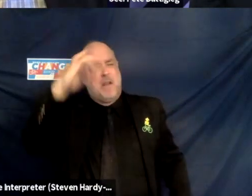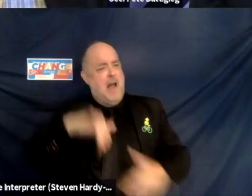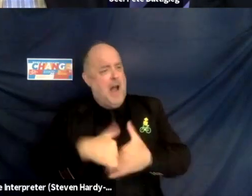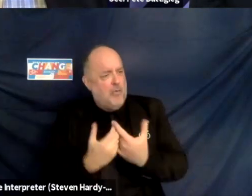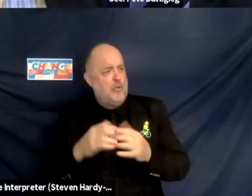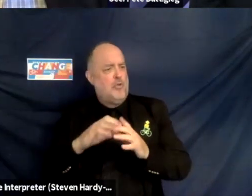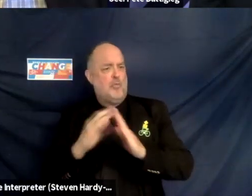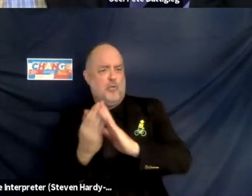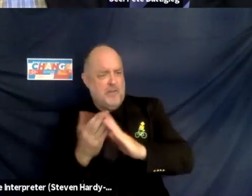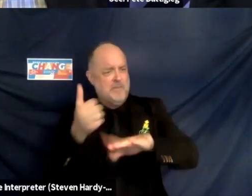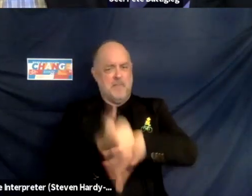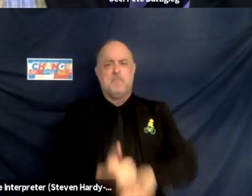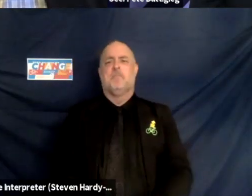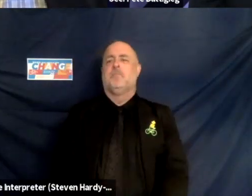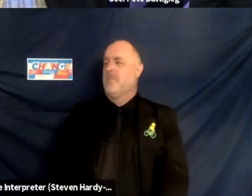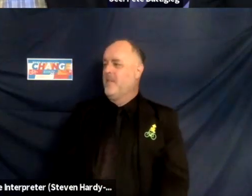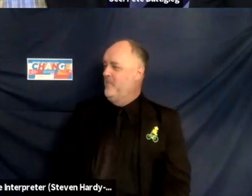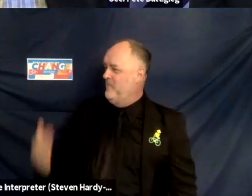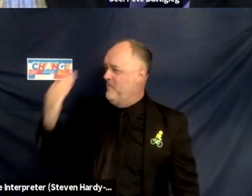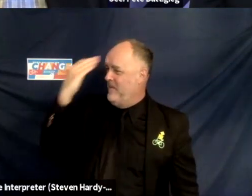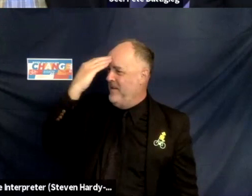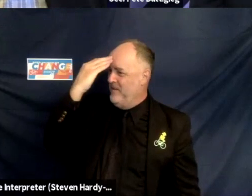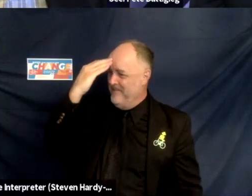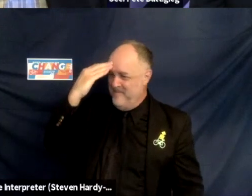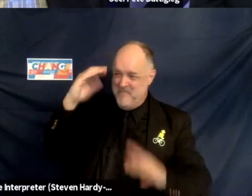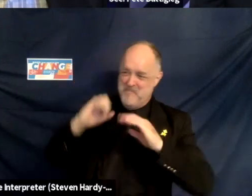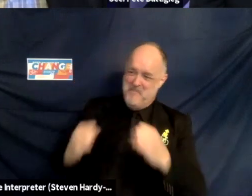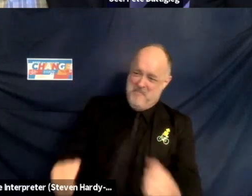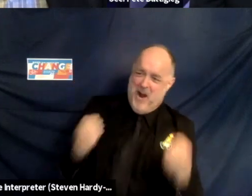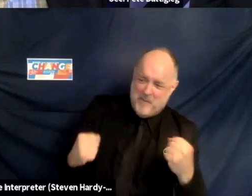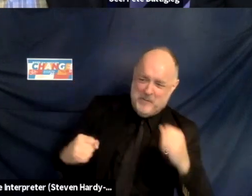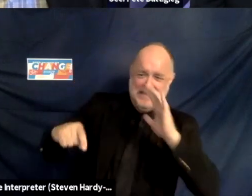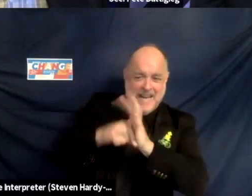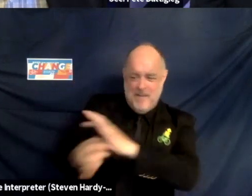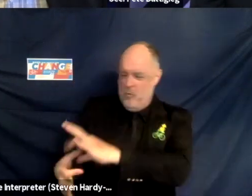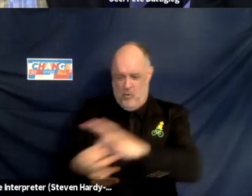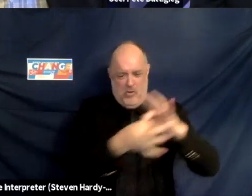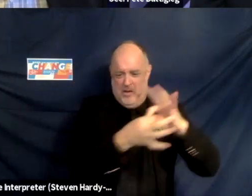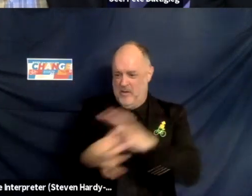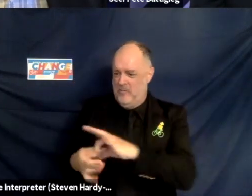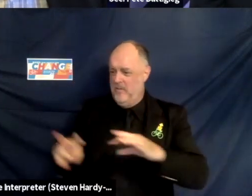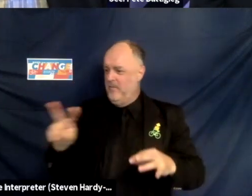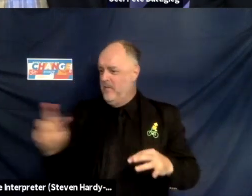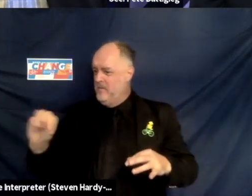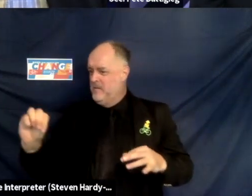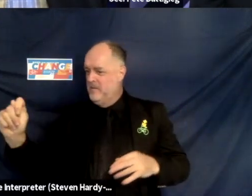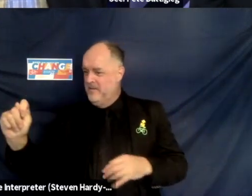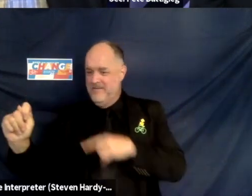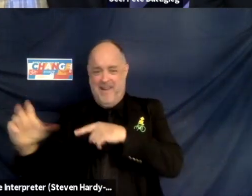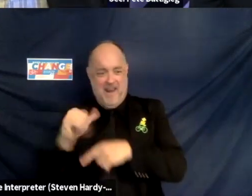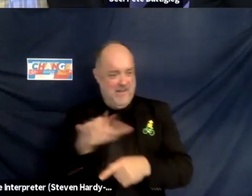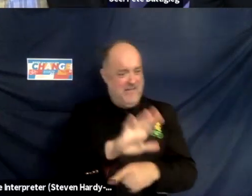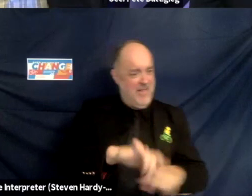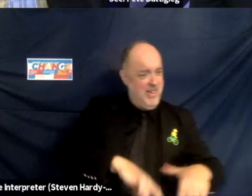Knowing that there are very powerful negative correlations between the number of vehicle miles traveled in a given area, and even something like